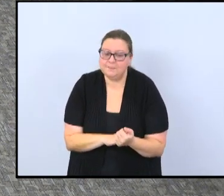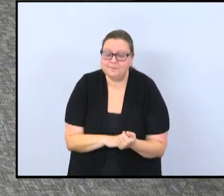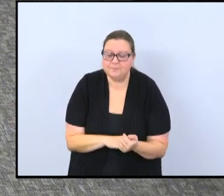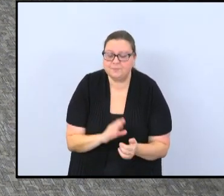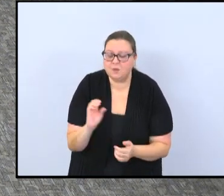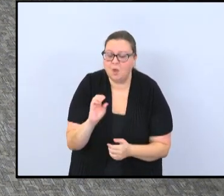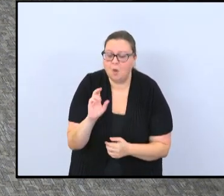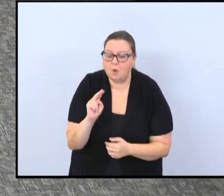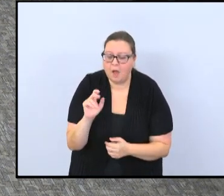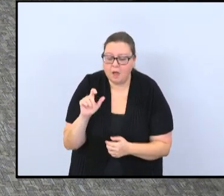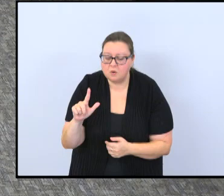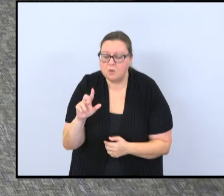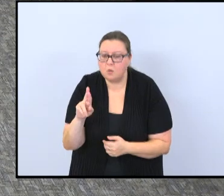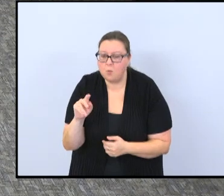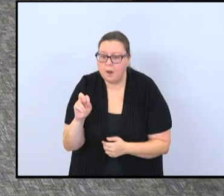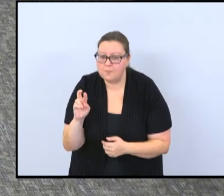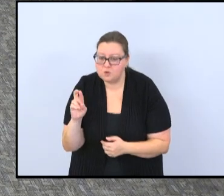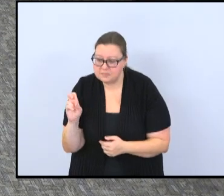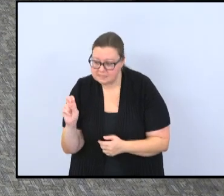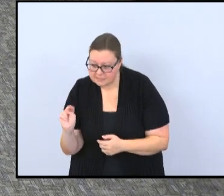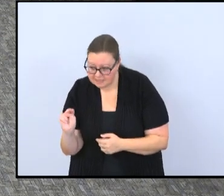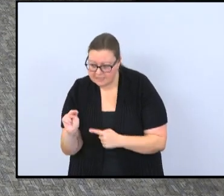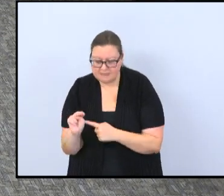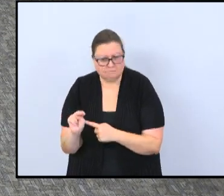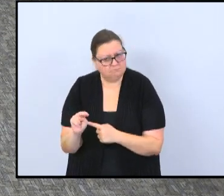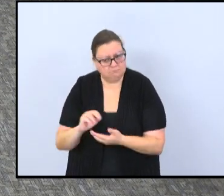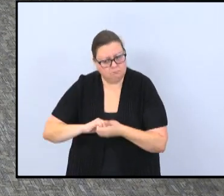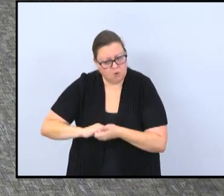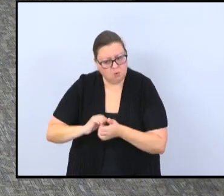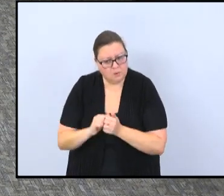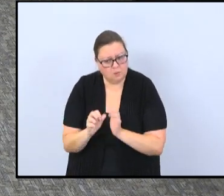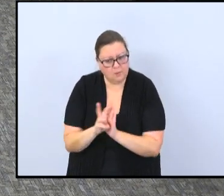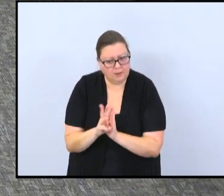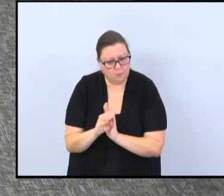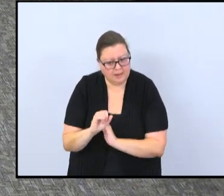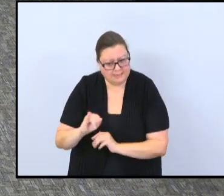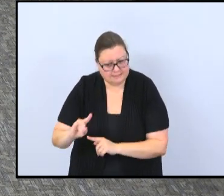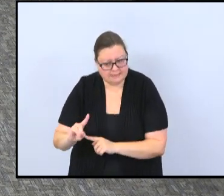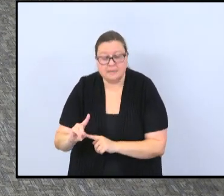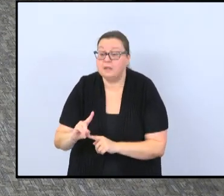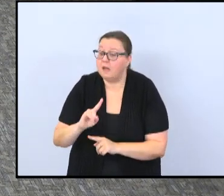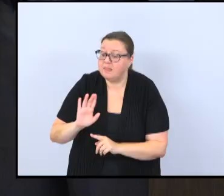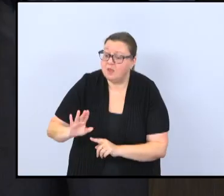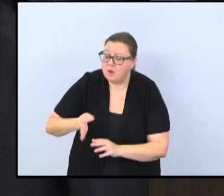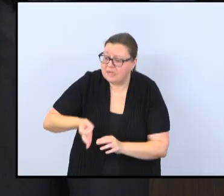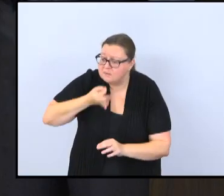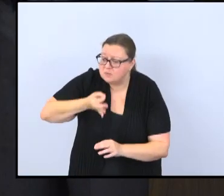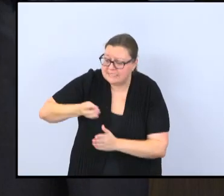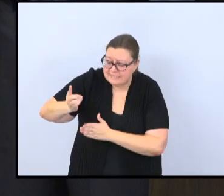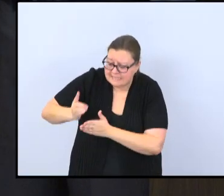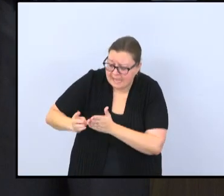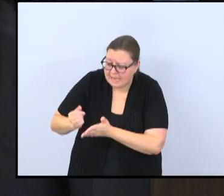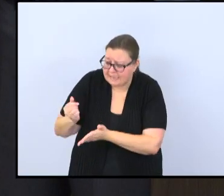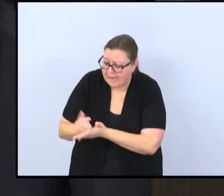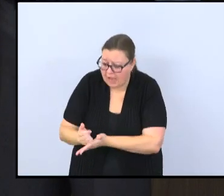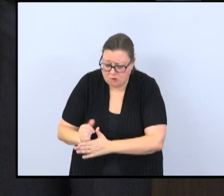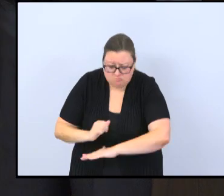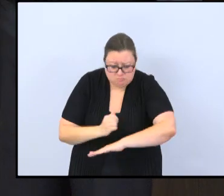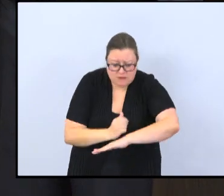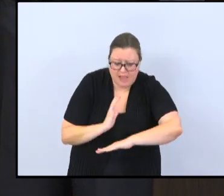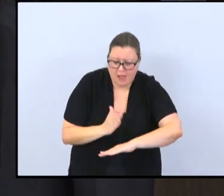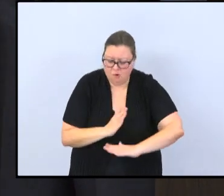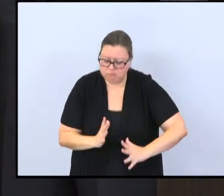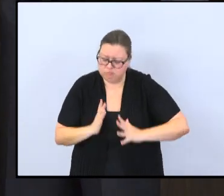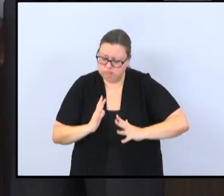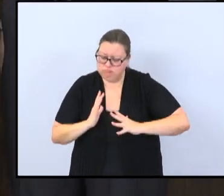O'Connell Robertson has proven to be an invaluable partner to Waco ISD, not only through their expertise in designing and helping bring to life our